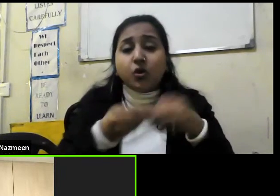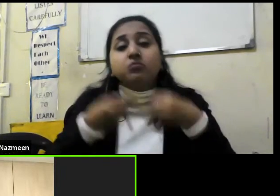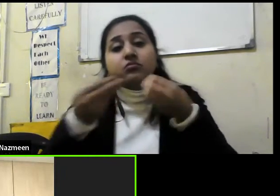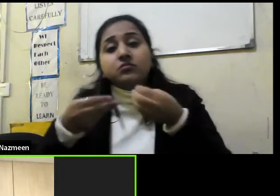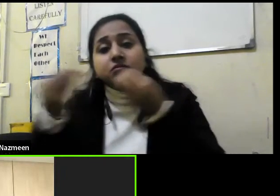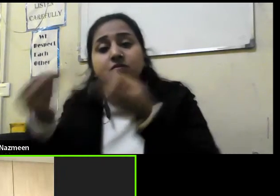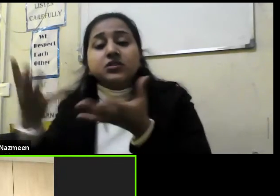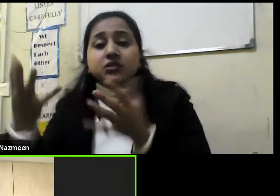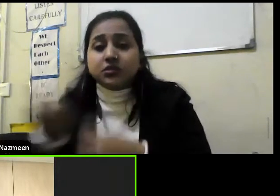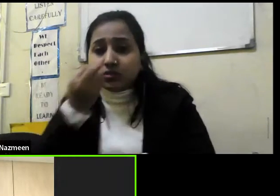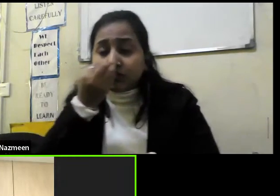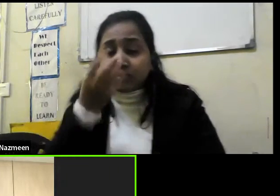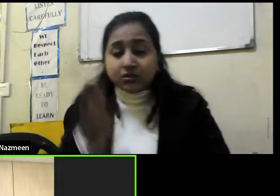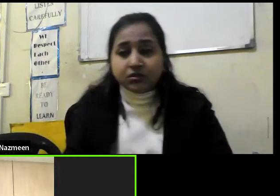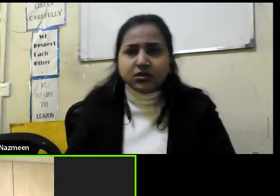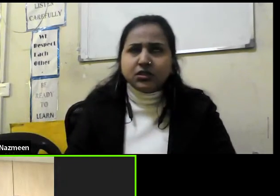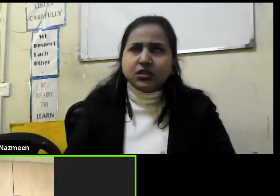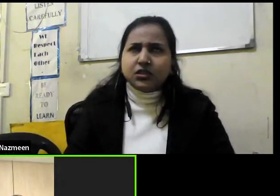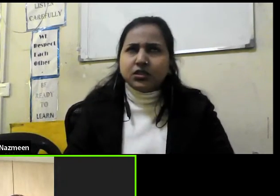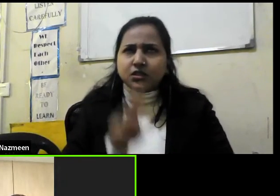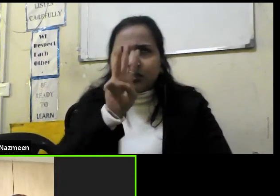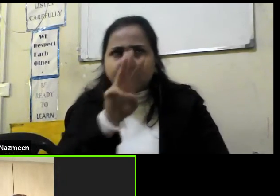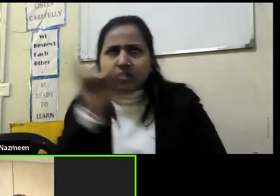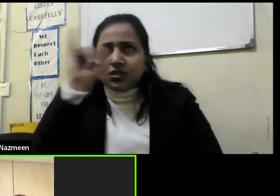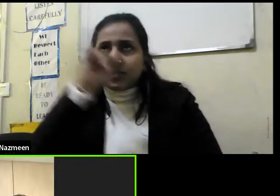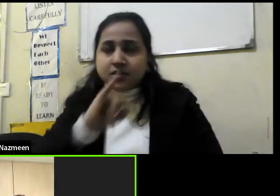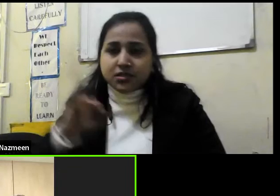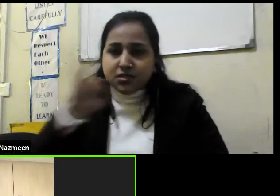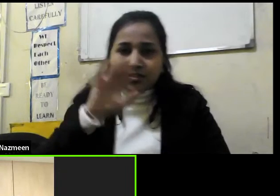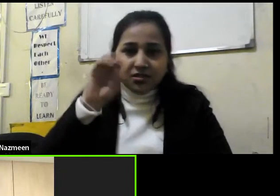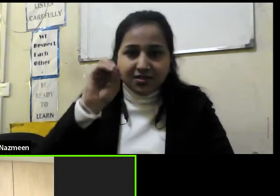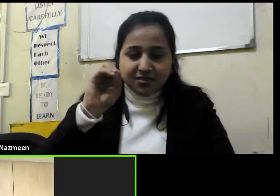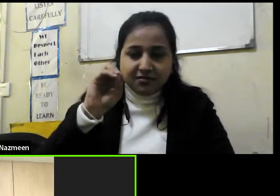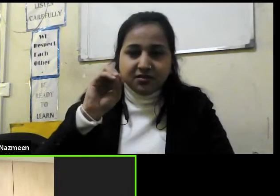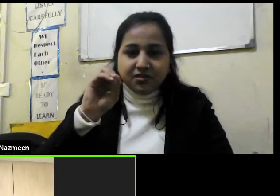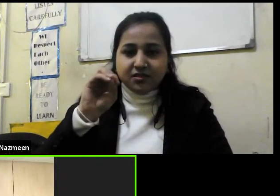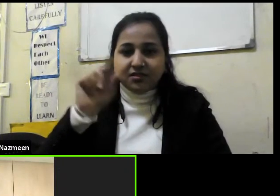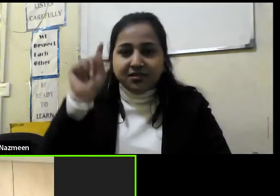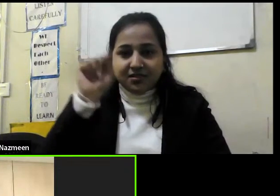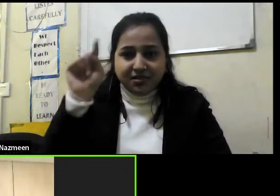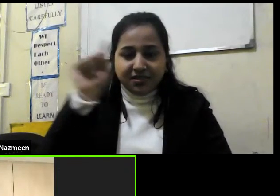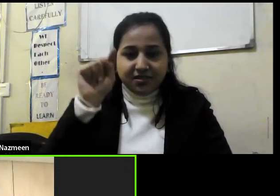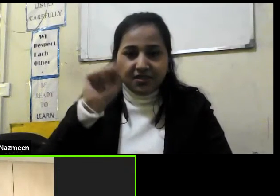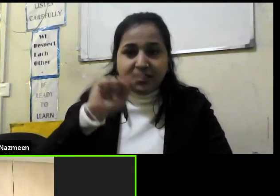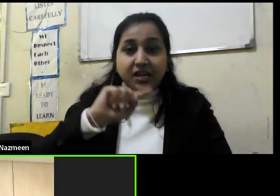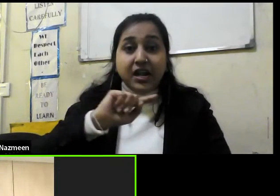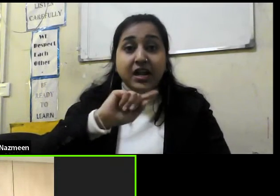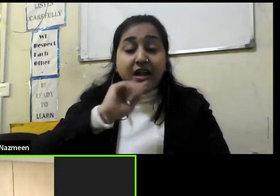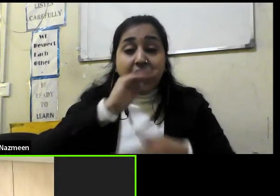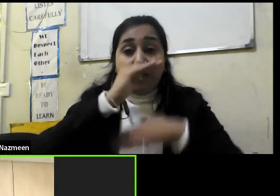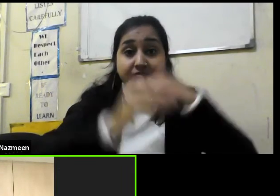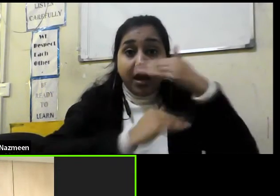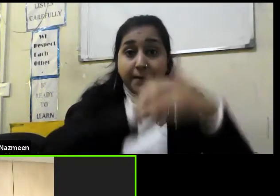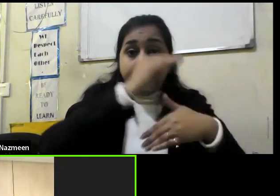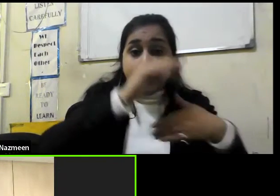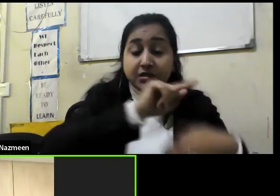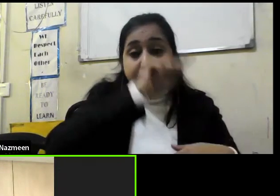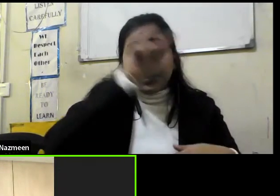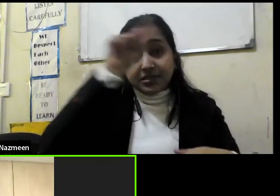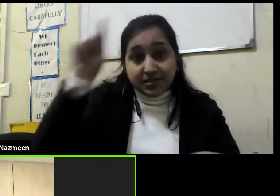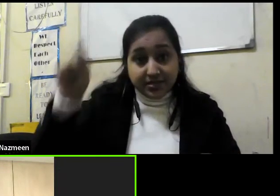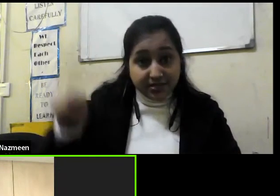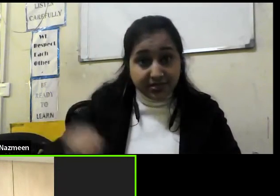a 360-degree development cycle where it can be developed from all the sides, because in this era